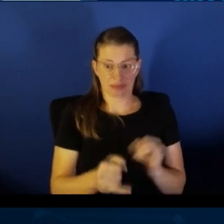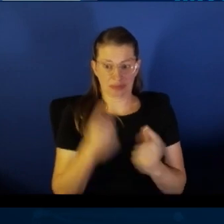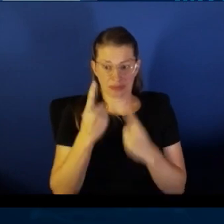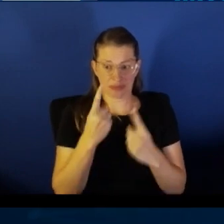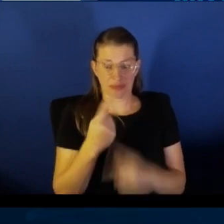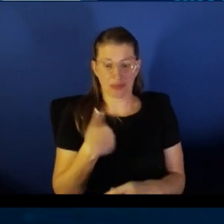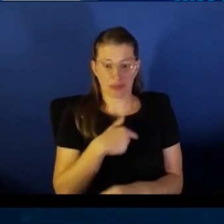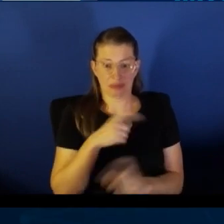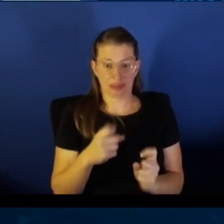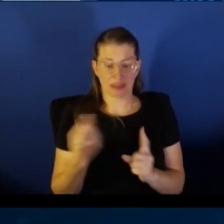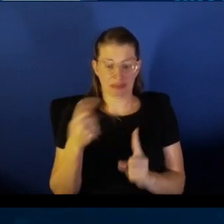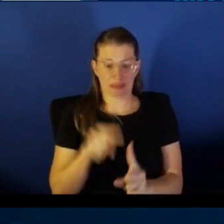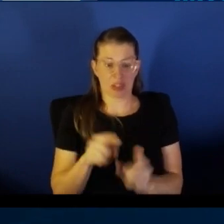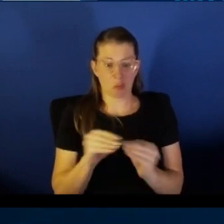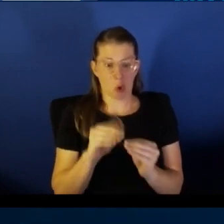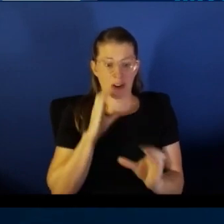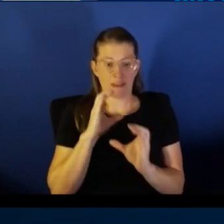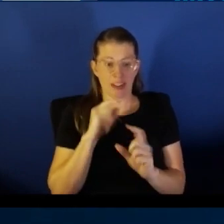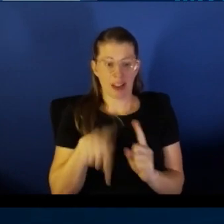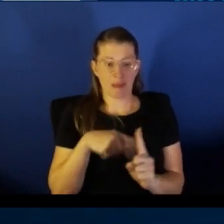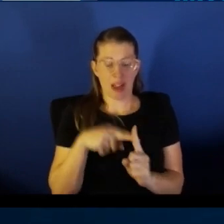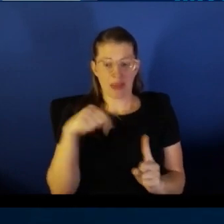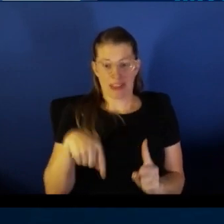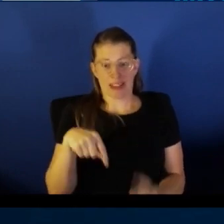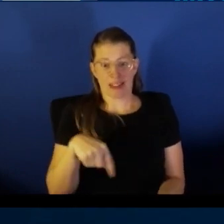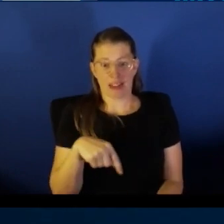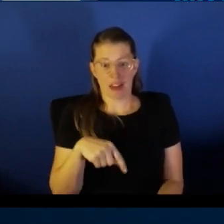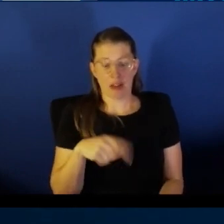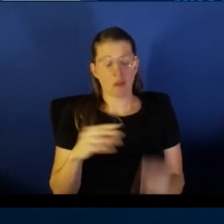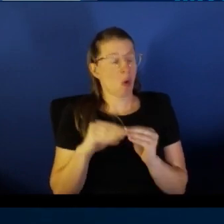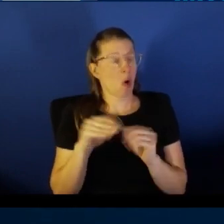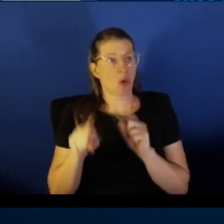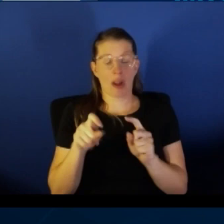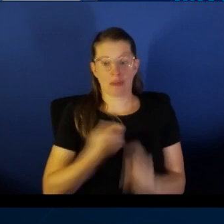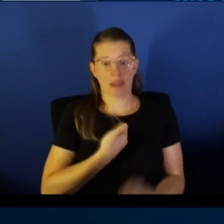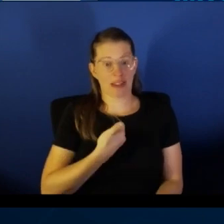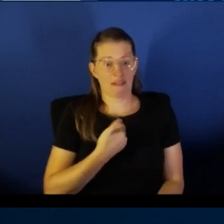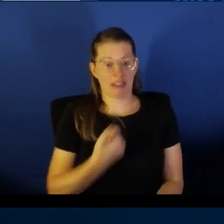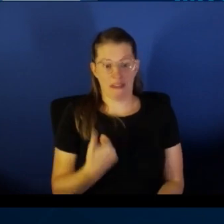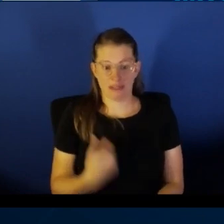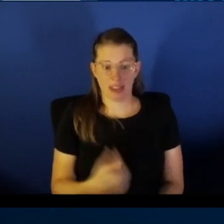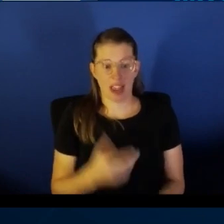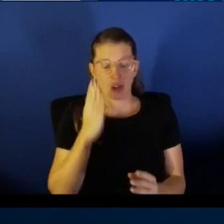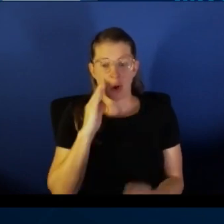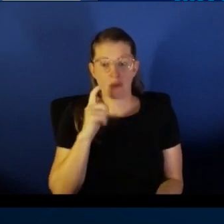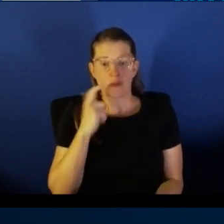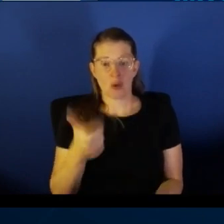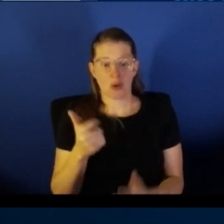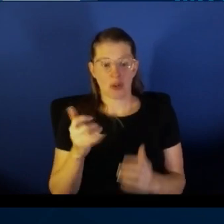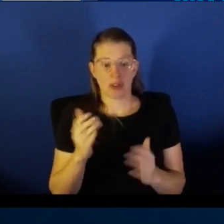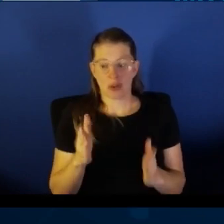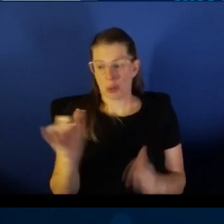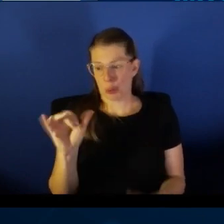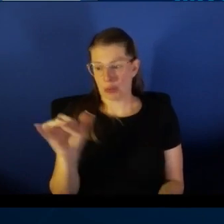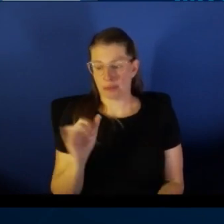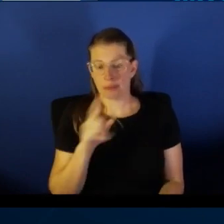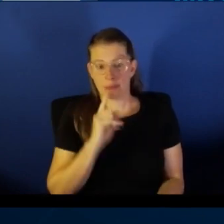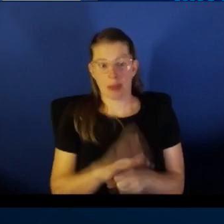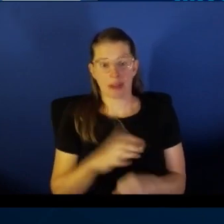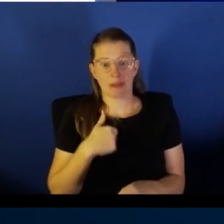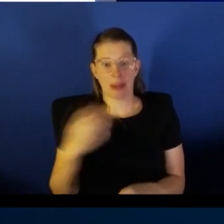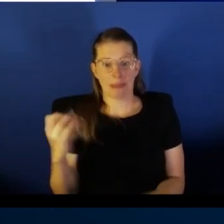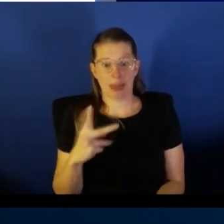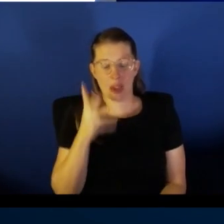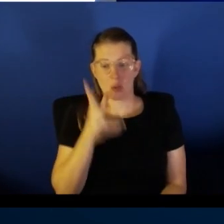come back and have more conversations about this because I have so many more questions I have, and I know that our viewers will as well. So please promise me you'll come back.